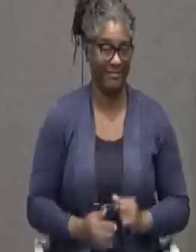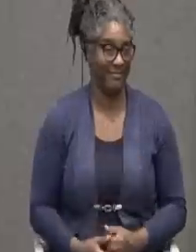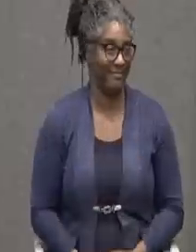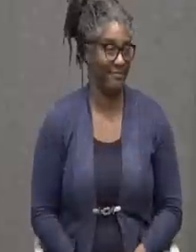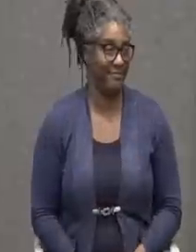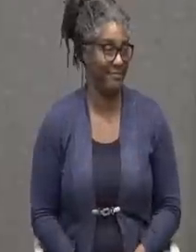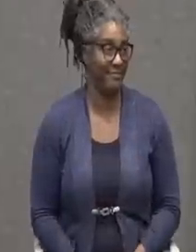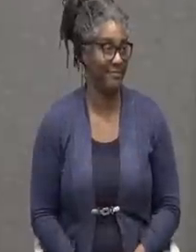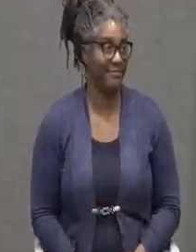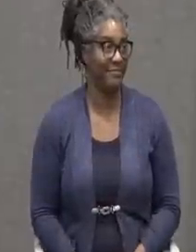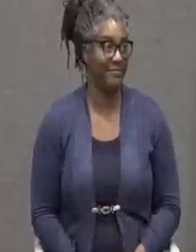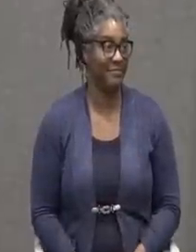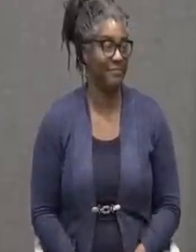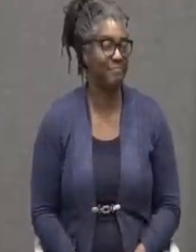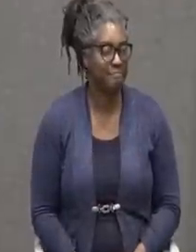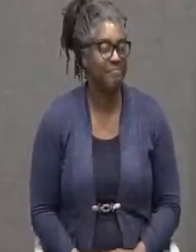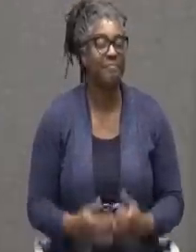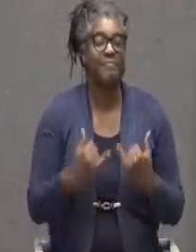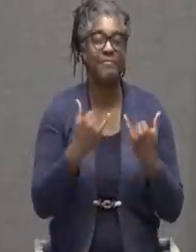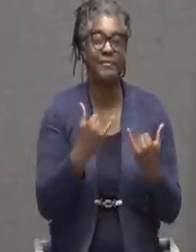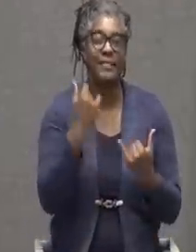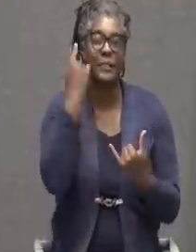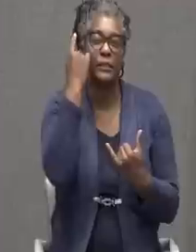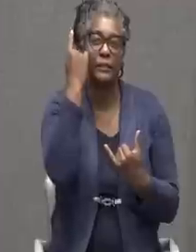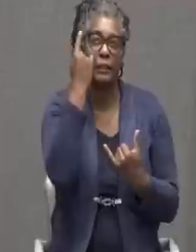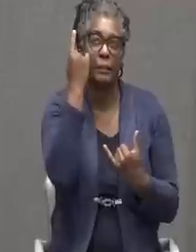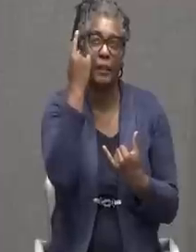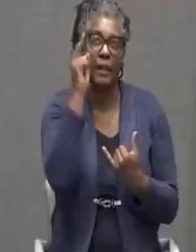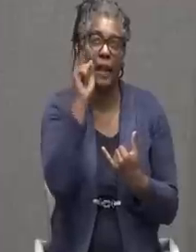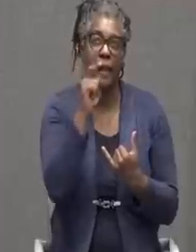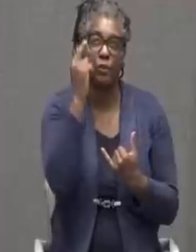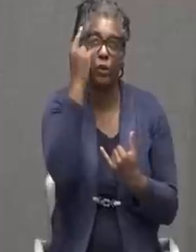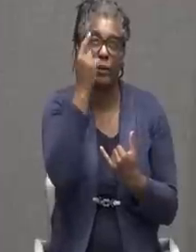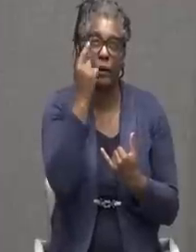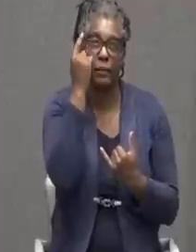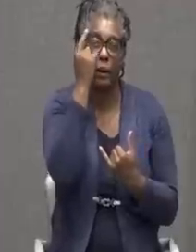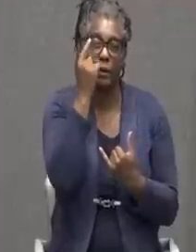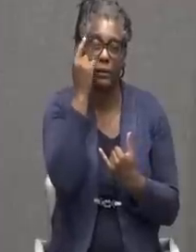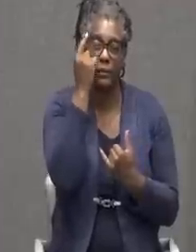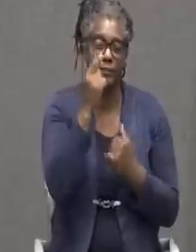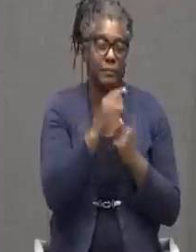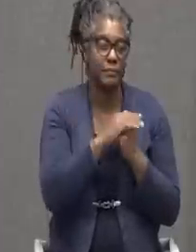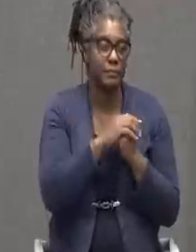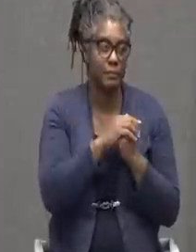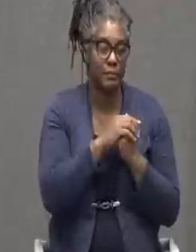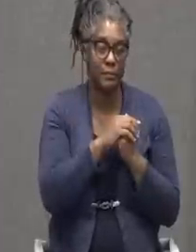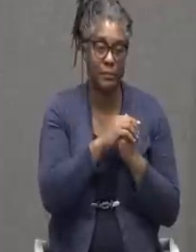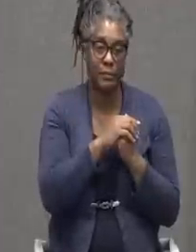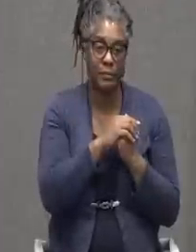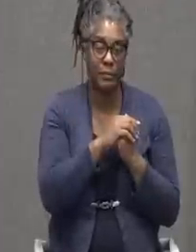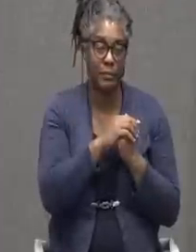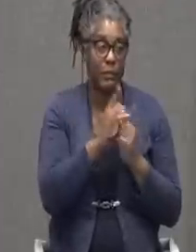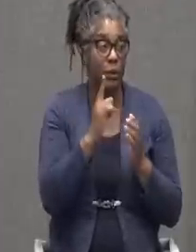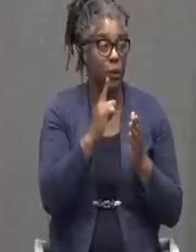Now, something I need to think about while this is drying is what every